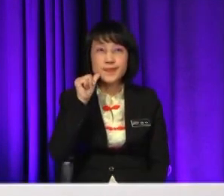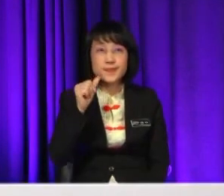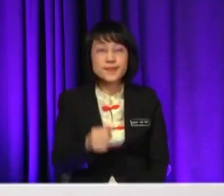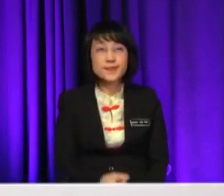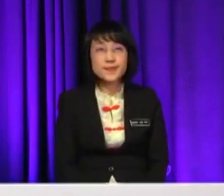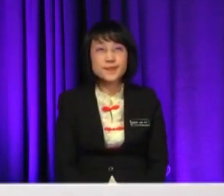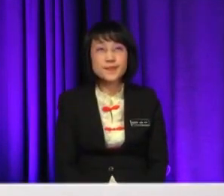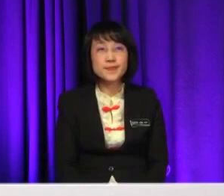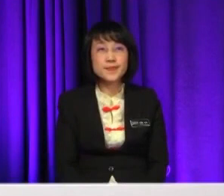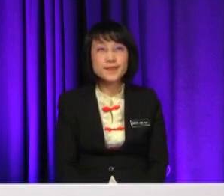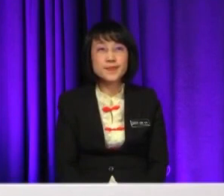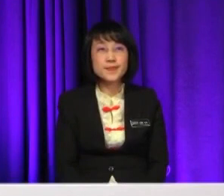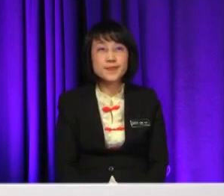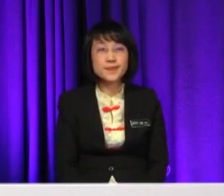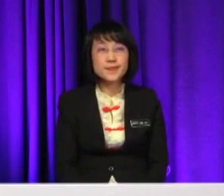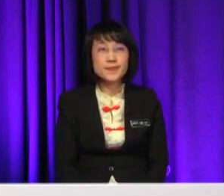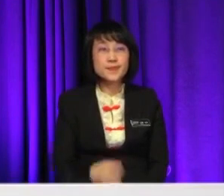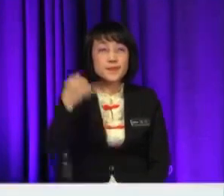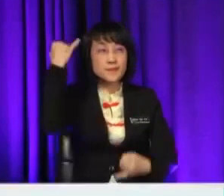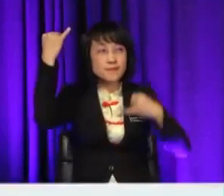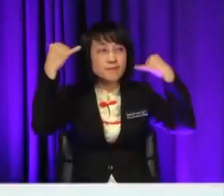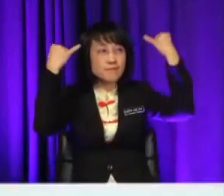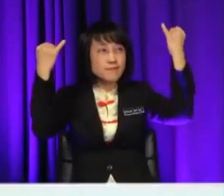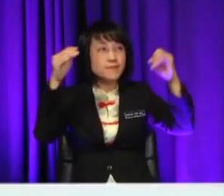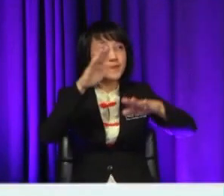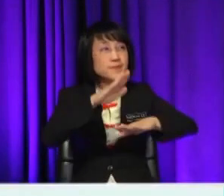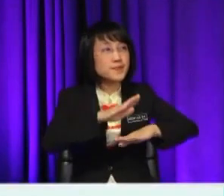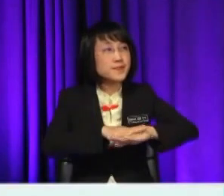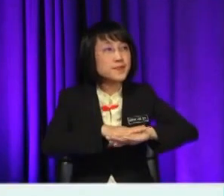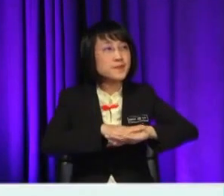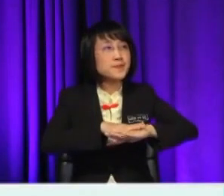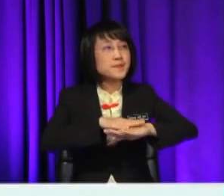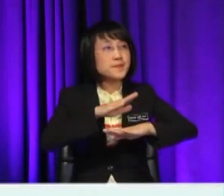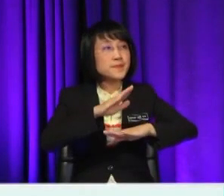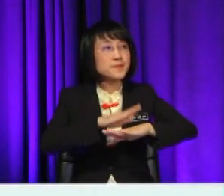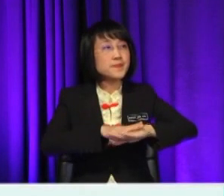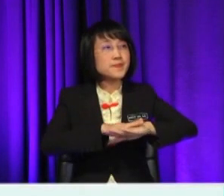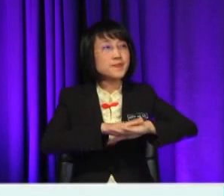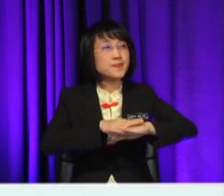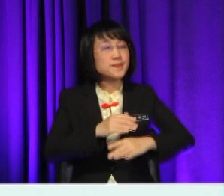Imagery of touch.